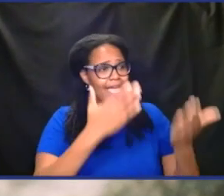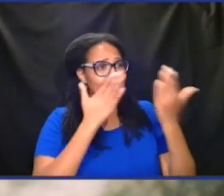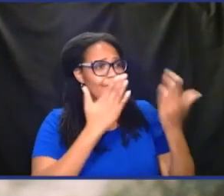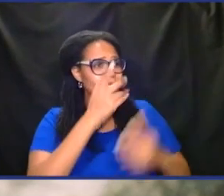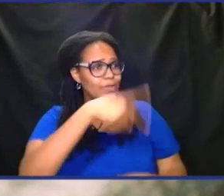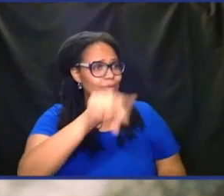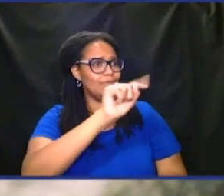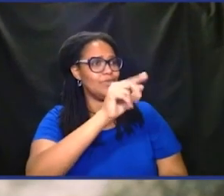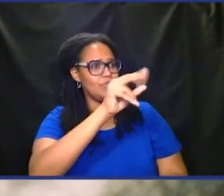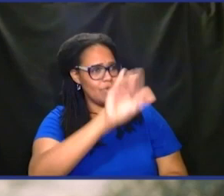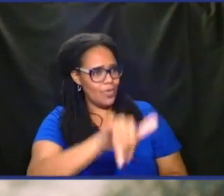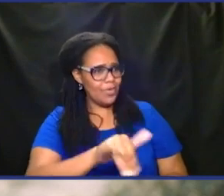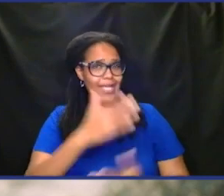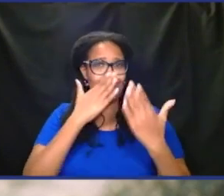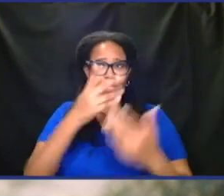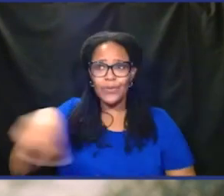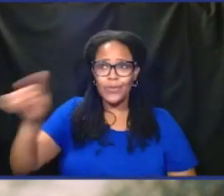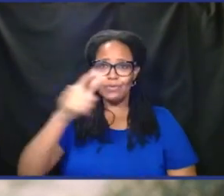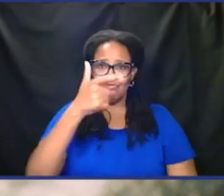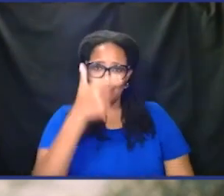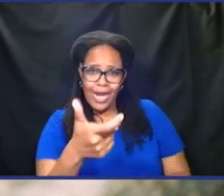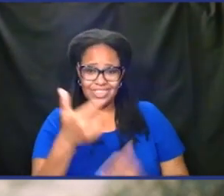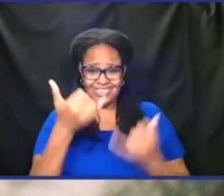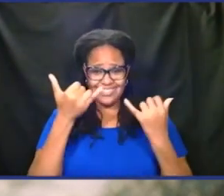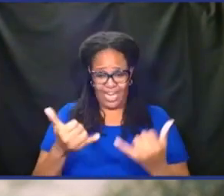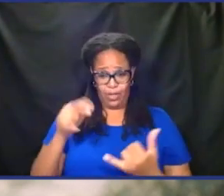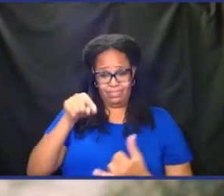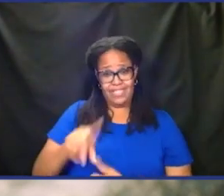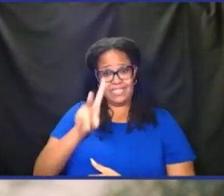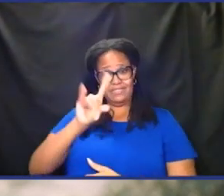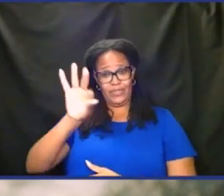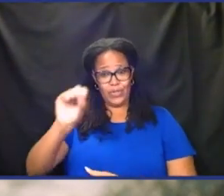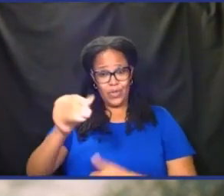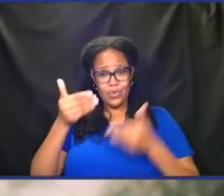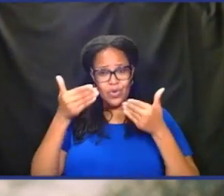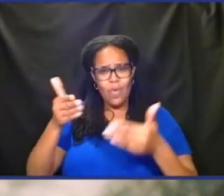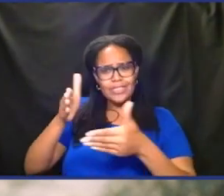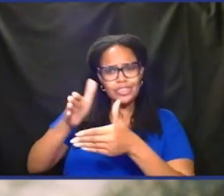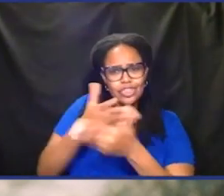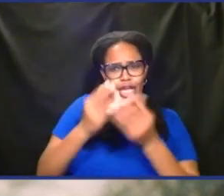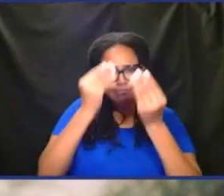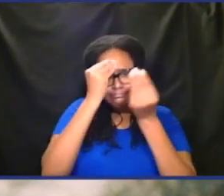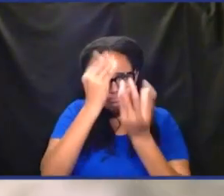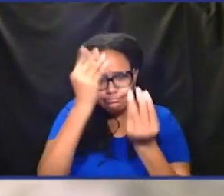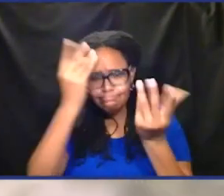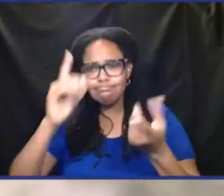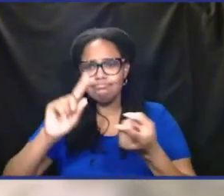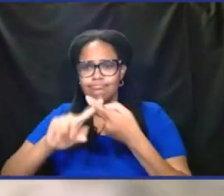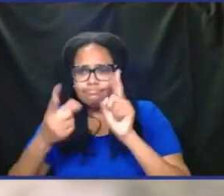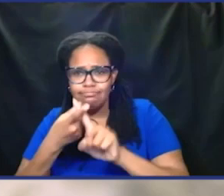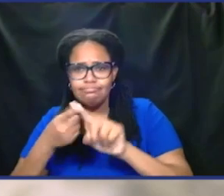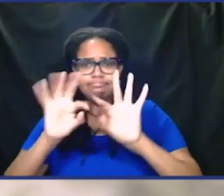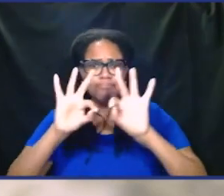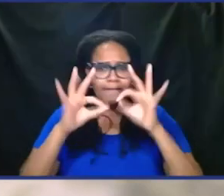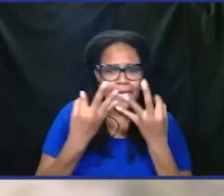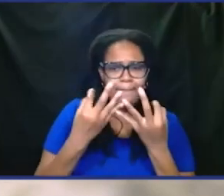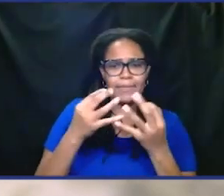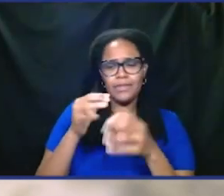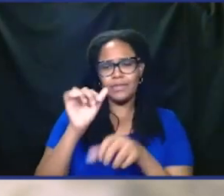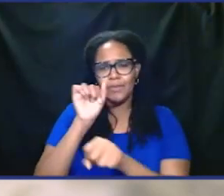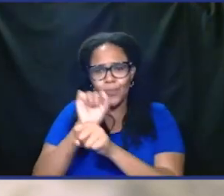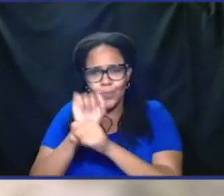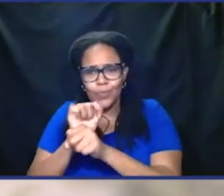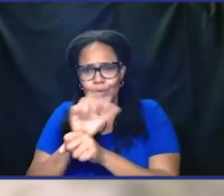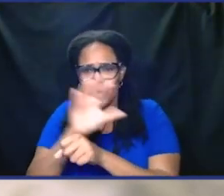to everyone who is watching. Please share this video with your friends, family, and colleagues. I've enjoyed so much meeting